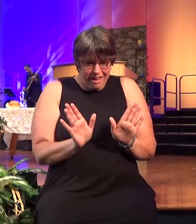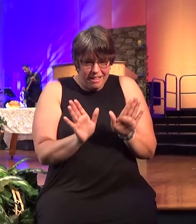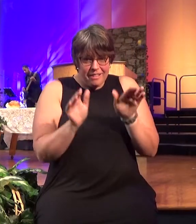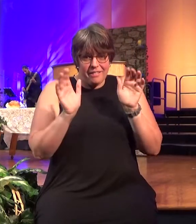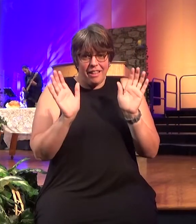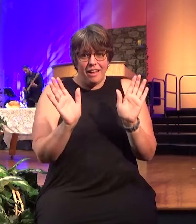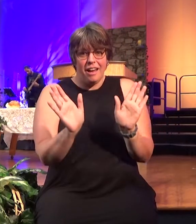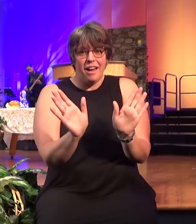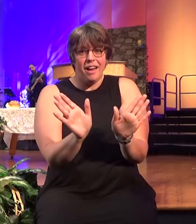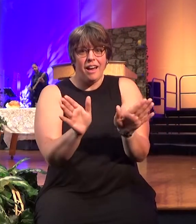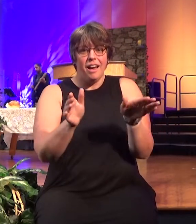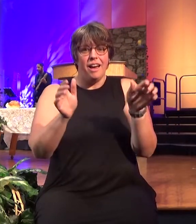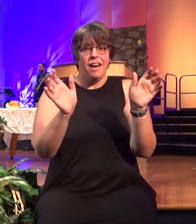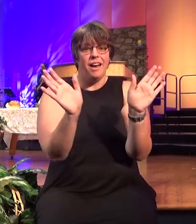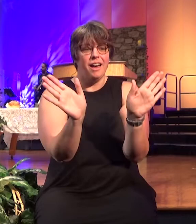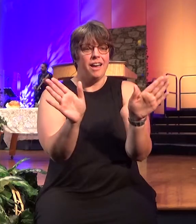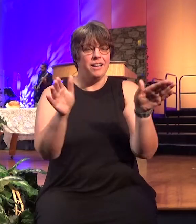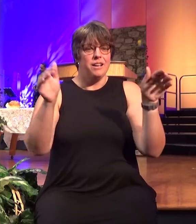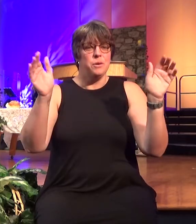fly.